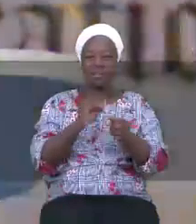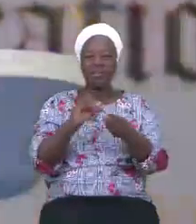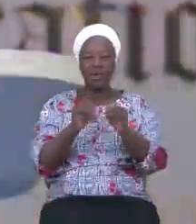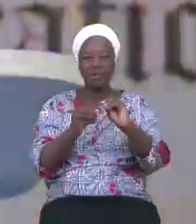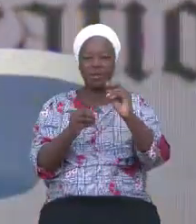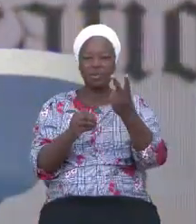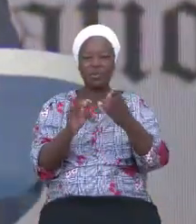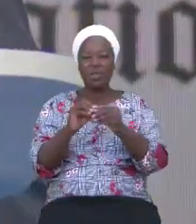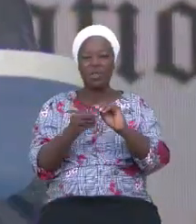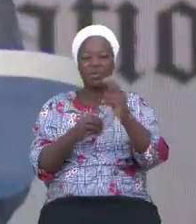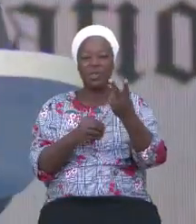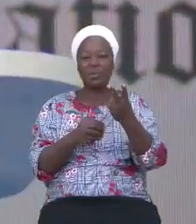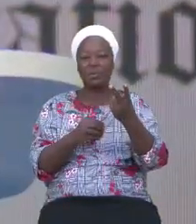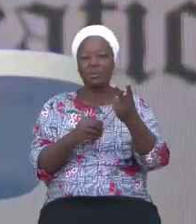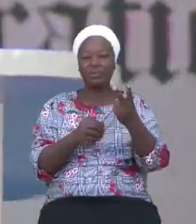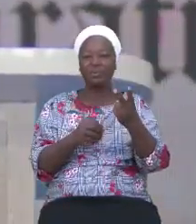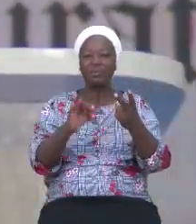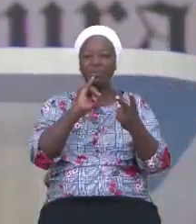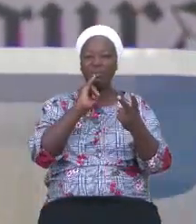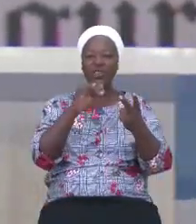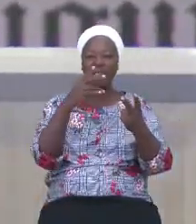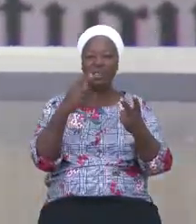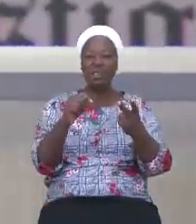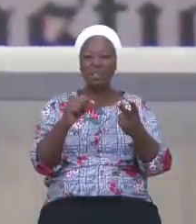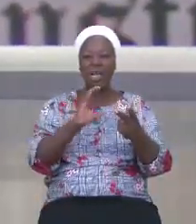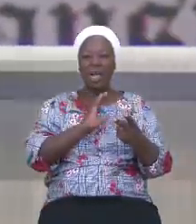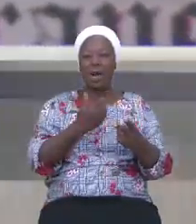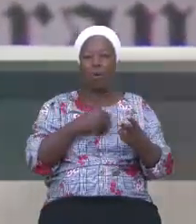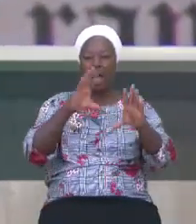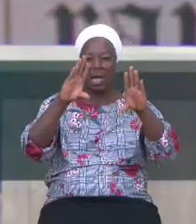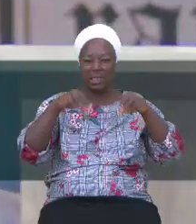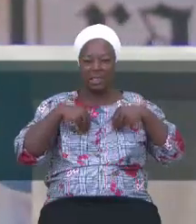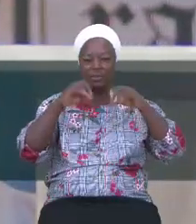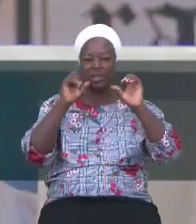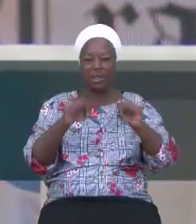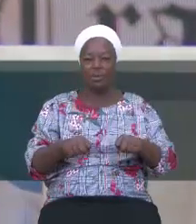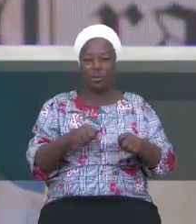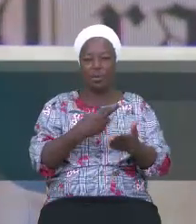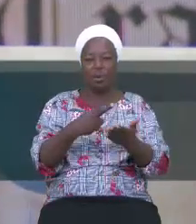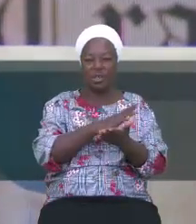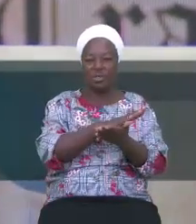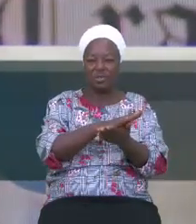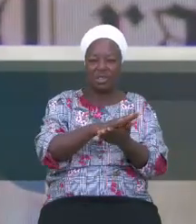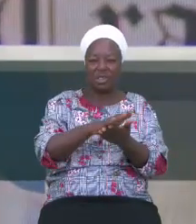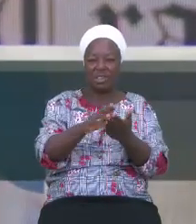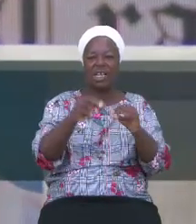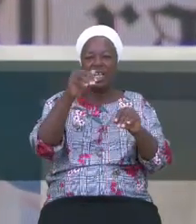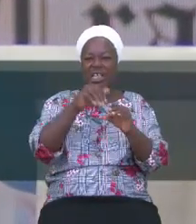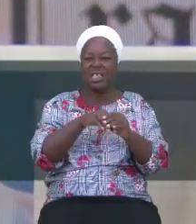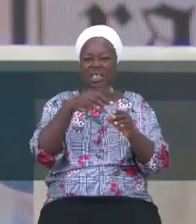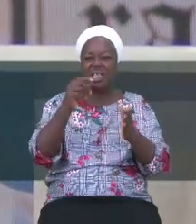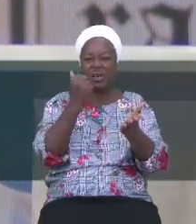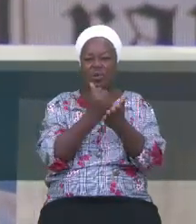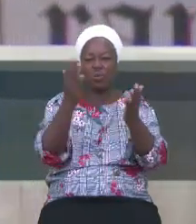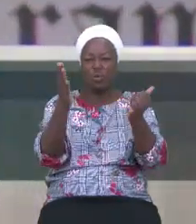here. Number two is our acceptable righteousness in the